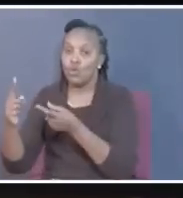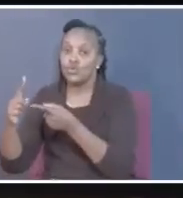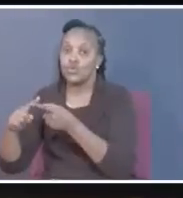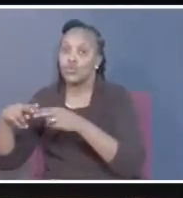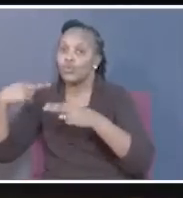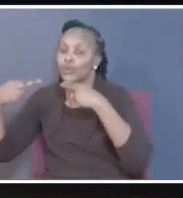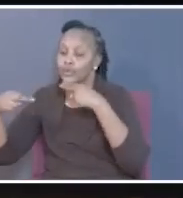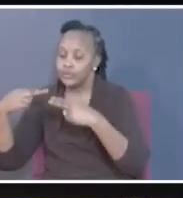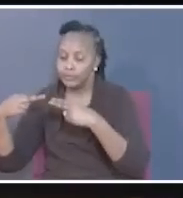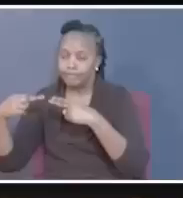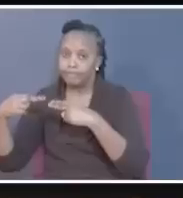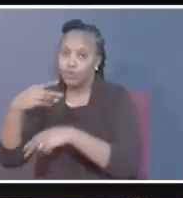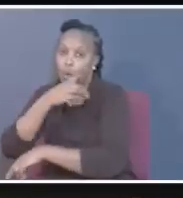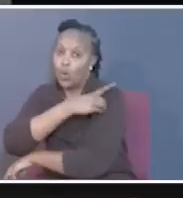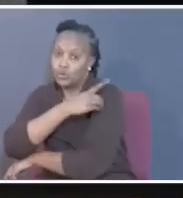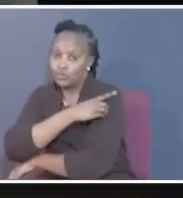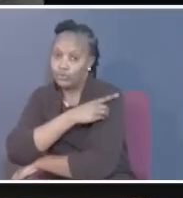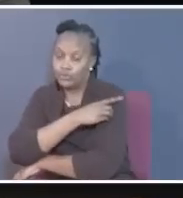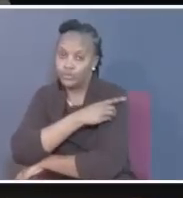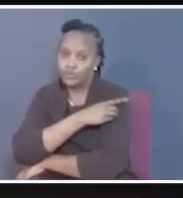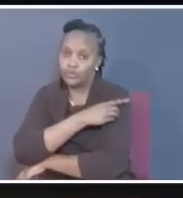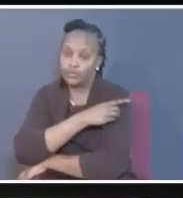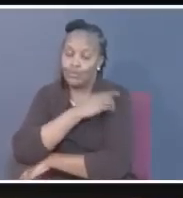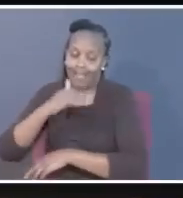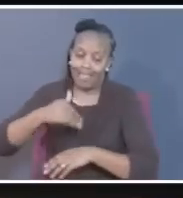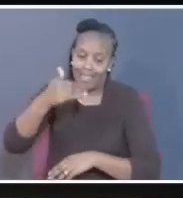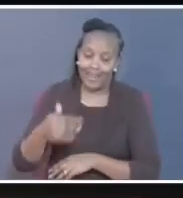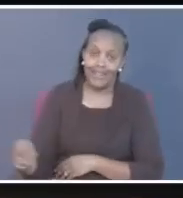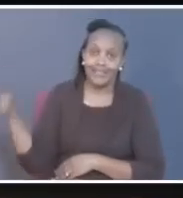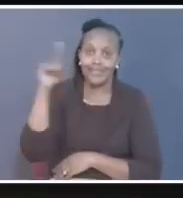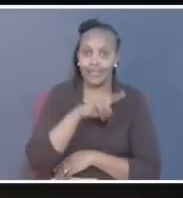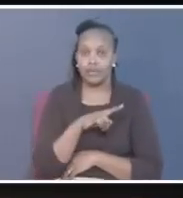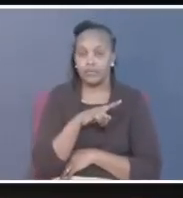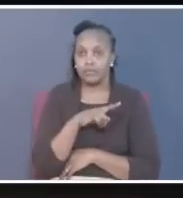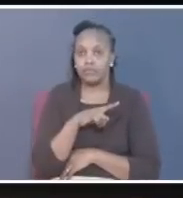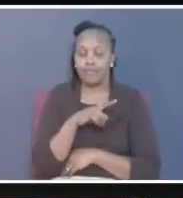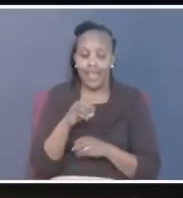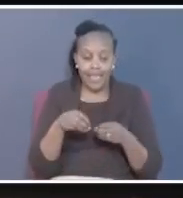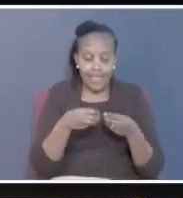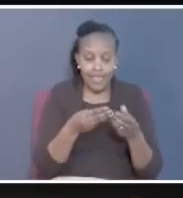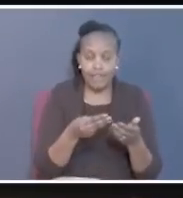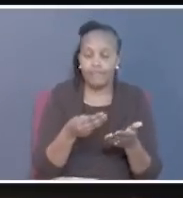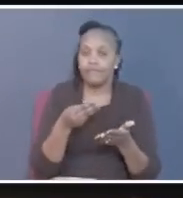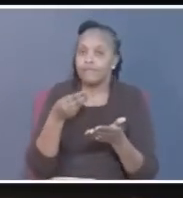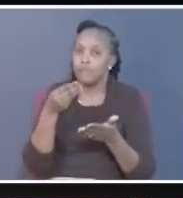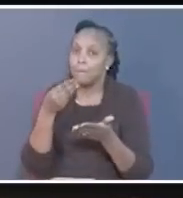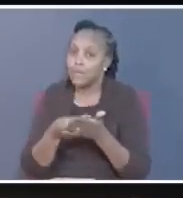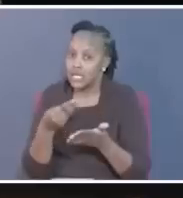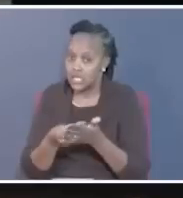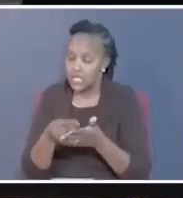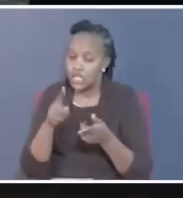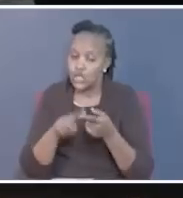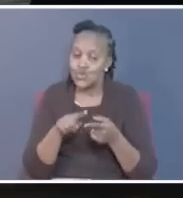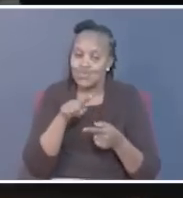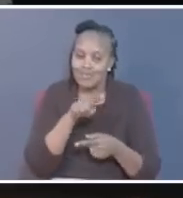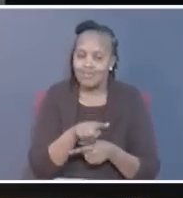of him. On the next day, he took out 2 denarii and gave them to the innkeeper and said,